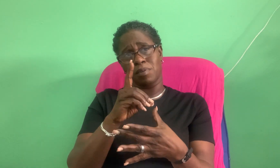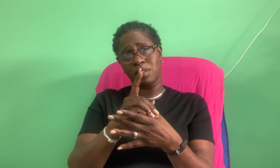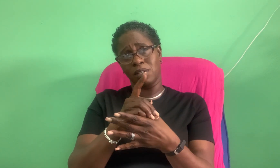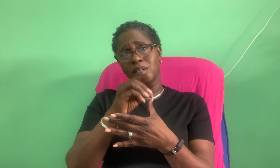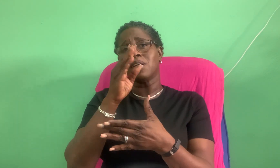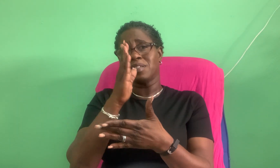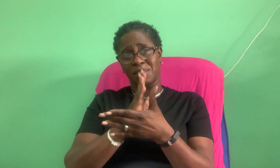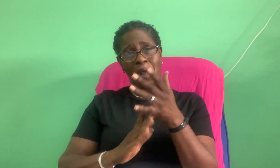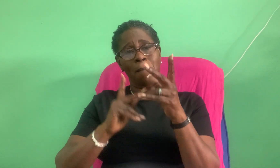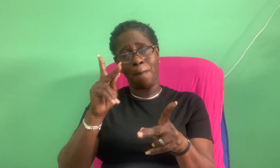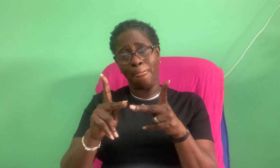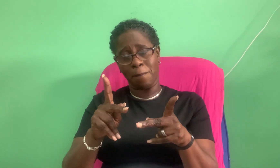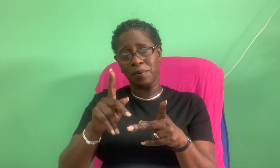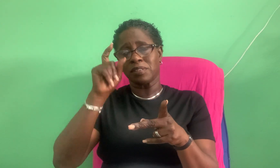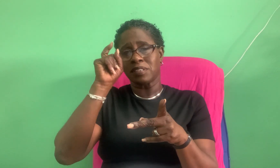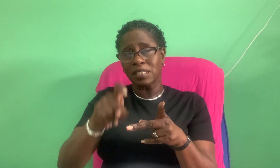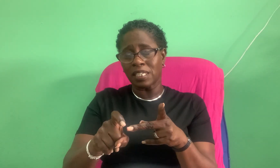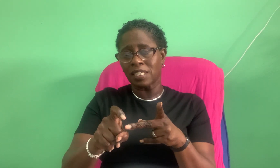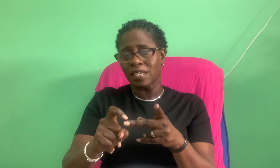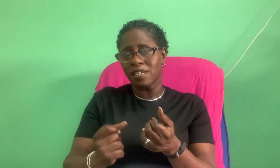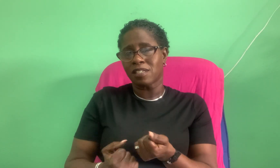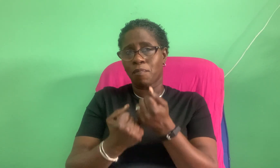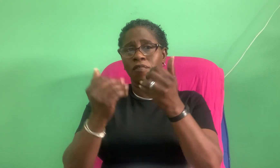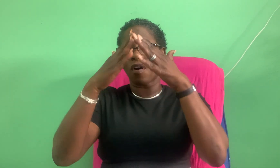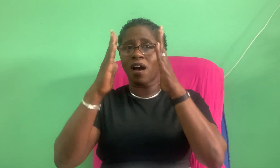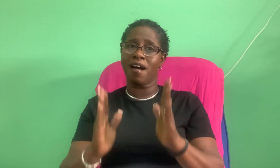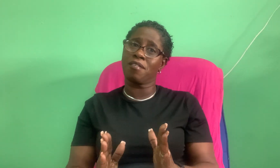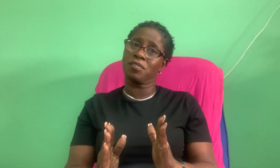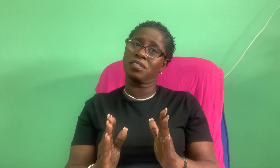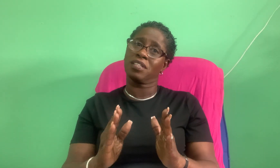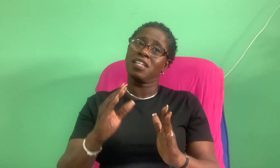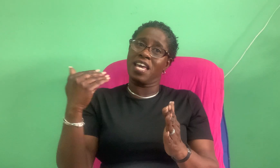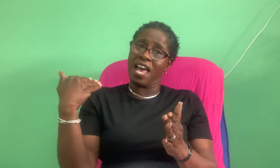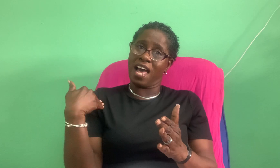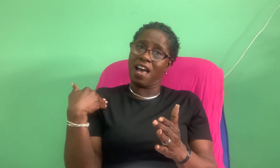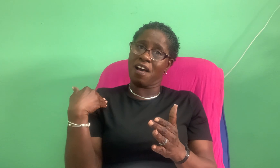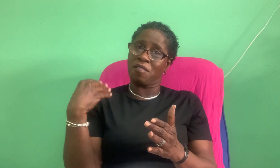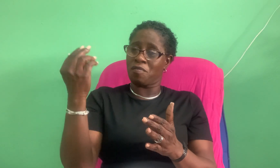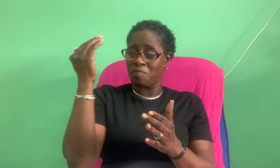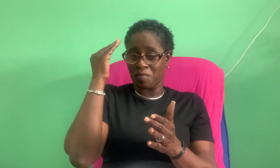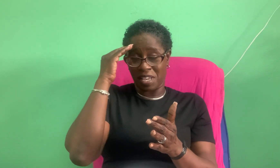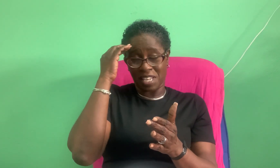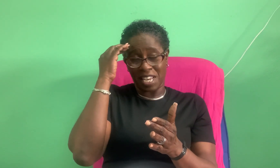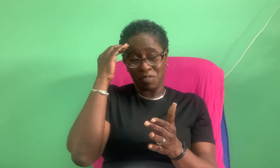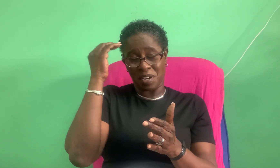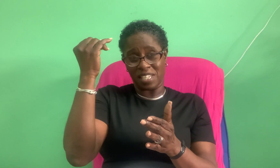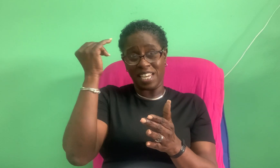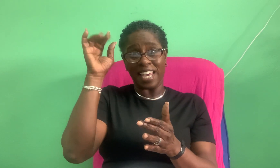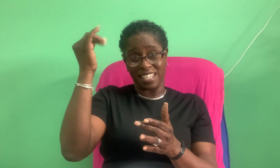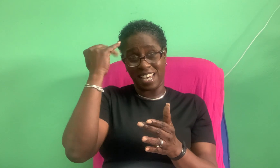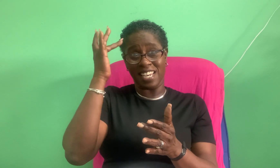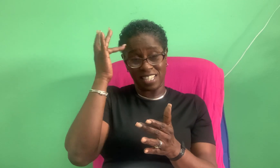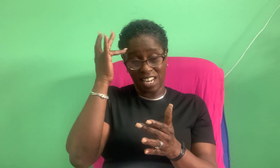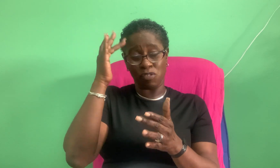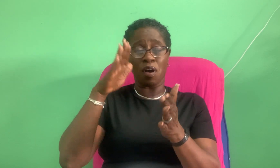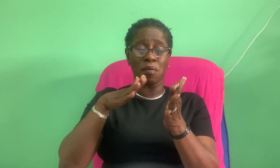supportive housing program have been diagnosed with IDD. 100% of our clients have executive function disorder. And we've also